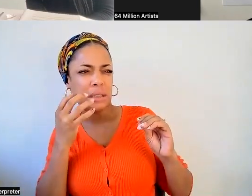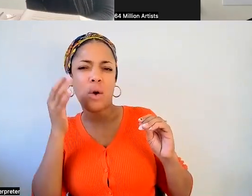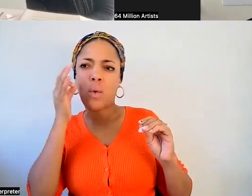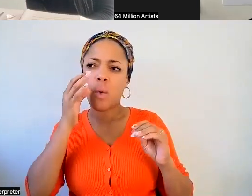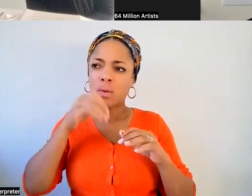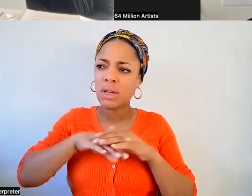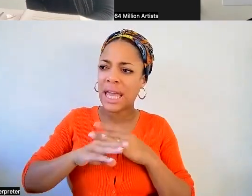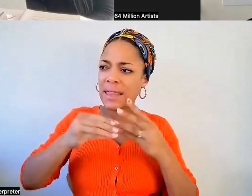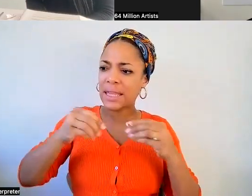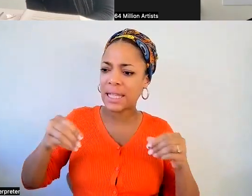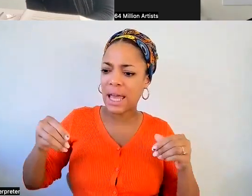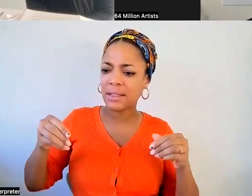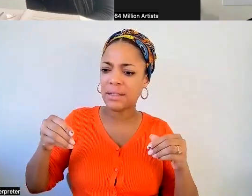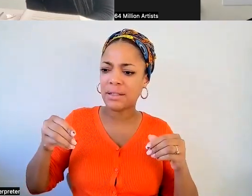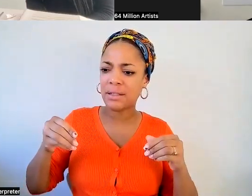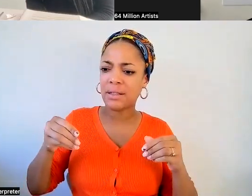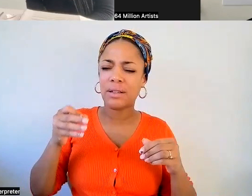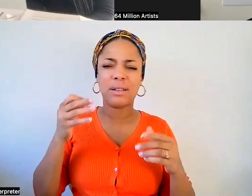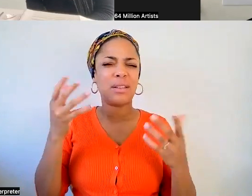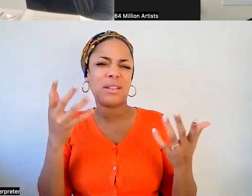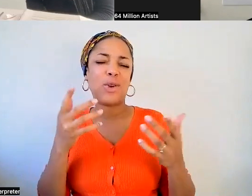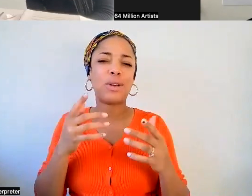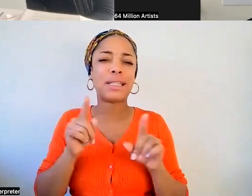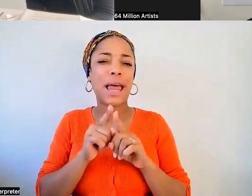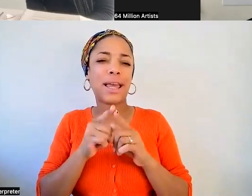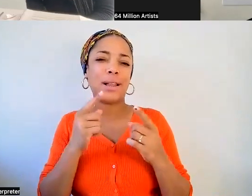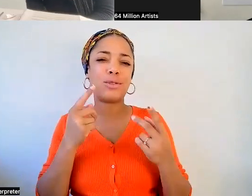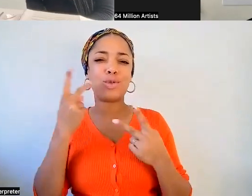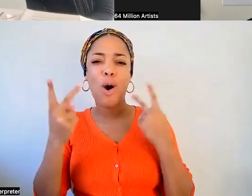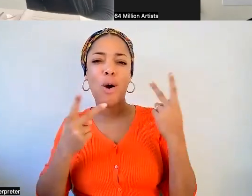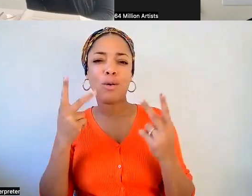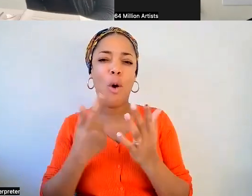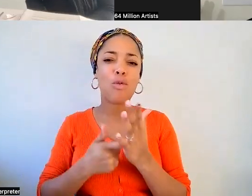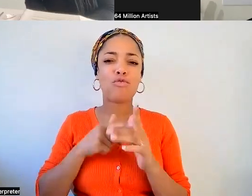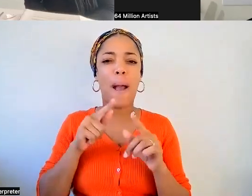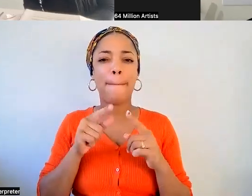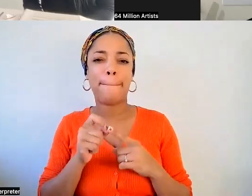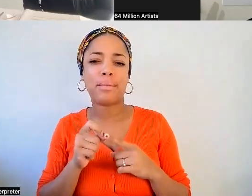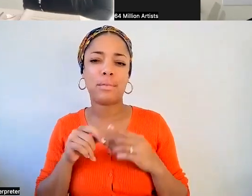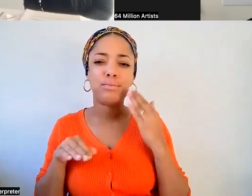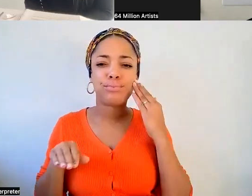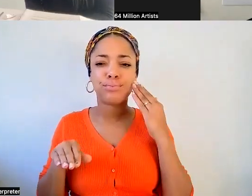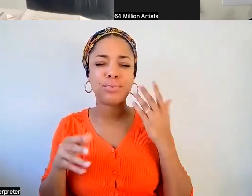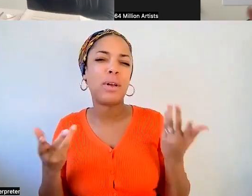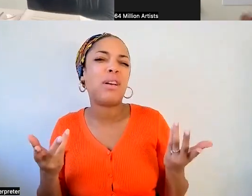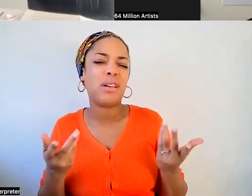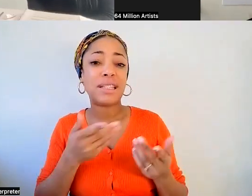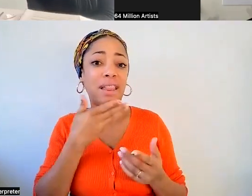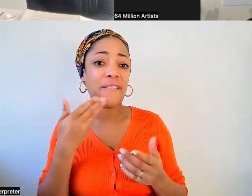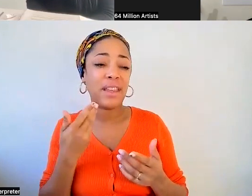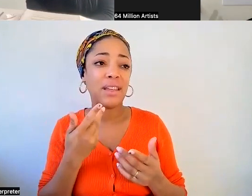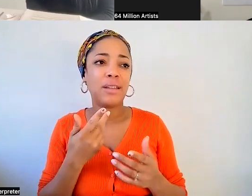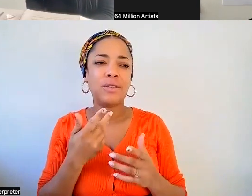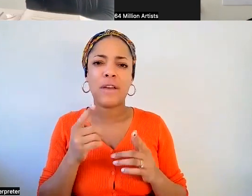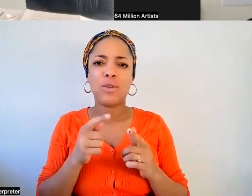sand, sand on the water. You make it like a little song or a little rap. Just water, sand. Yeah, that's lovely to write that as well. It doesn't have to be long. Just